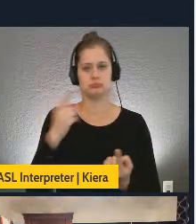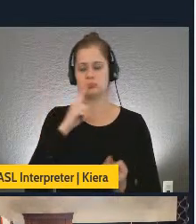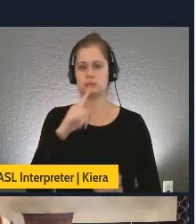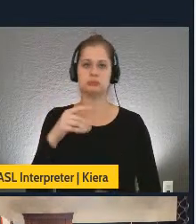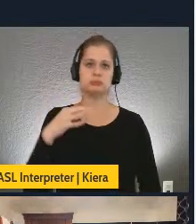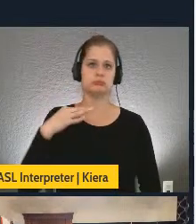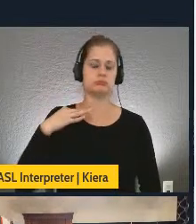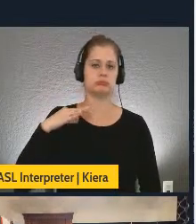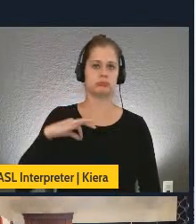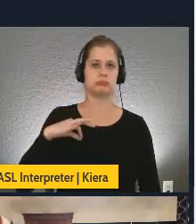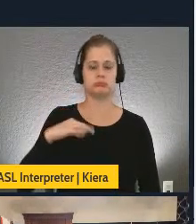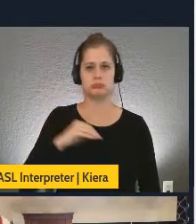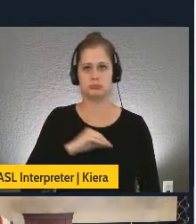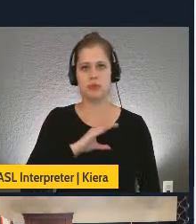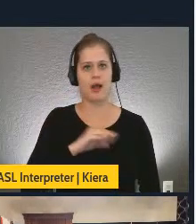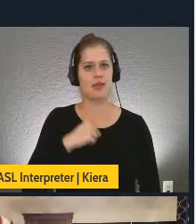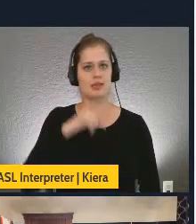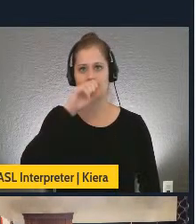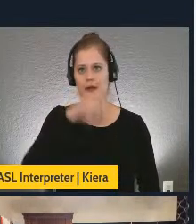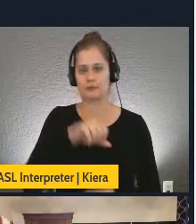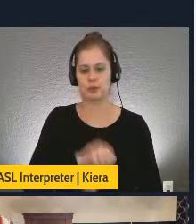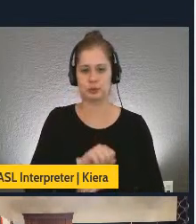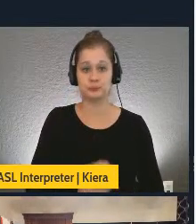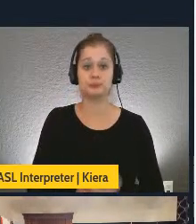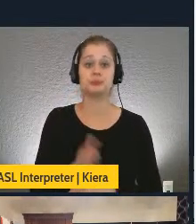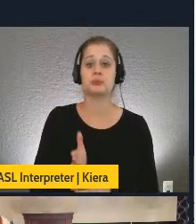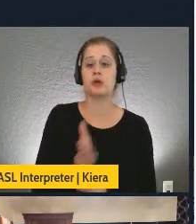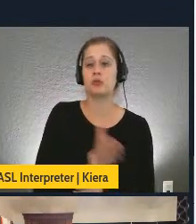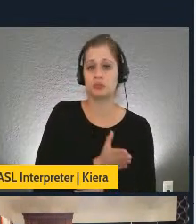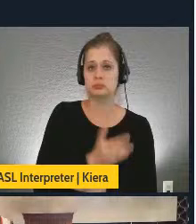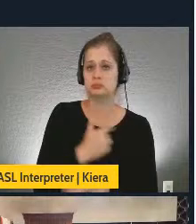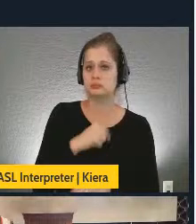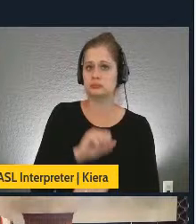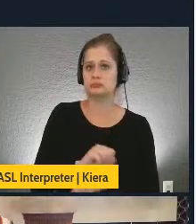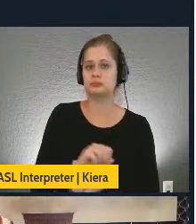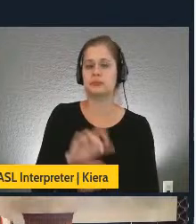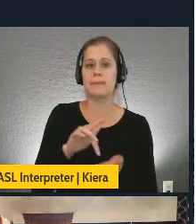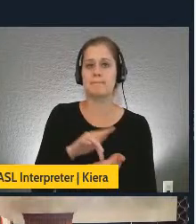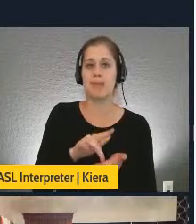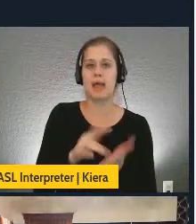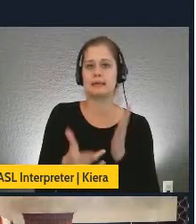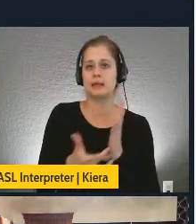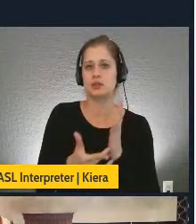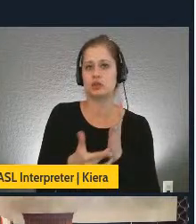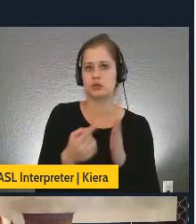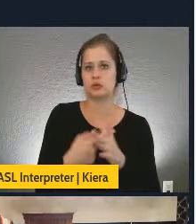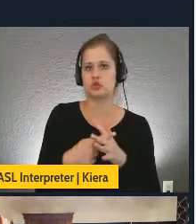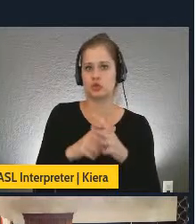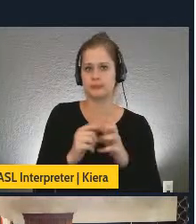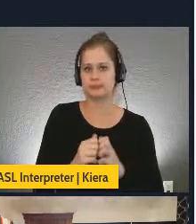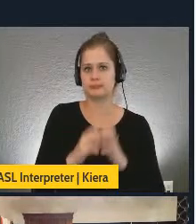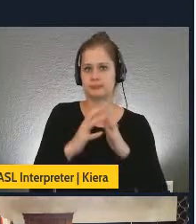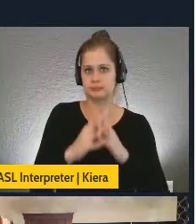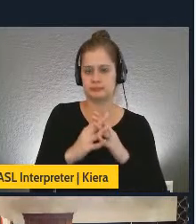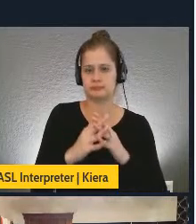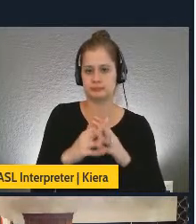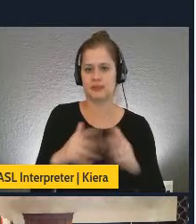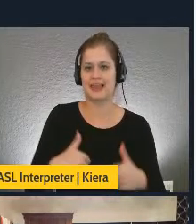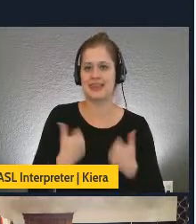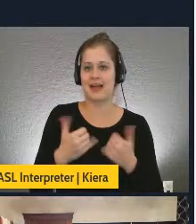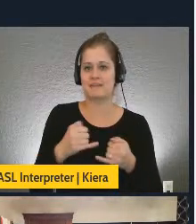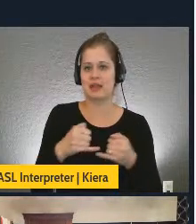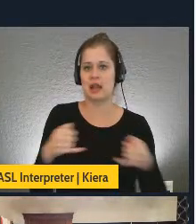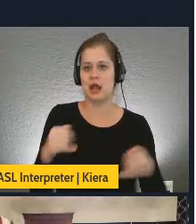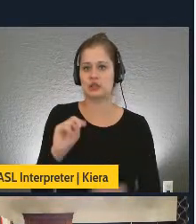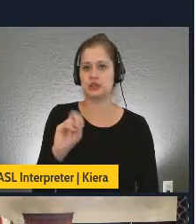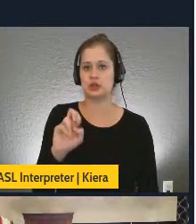and I love what I do. Previous to that, I worked at a med tech startup, Lifelines Neuro. They make EEG machines